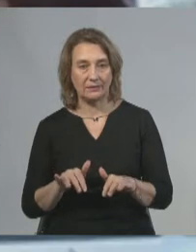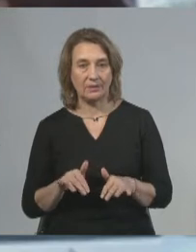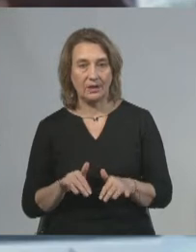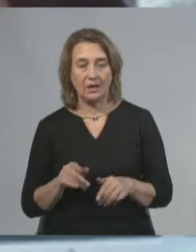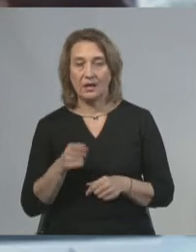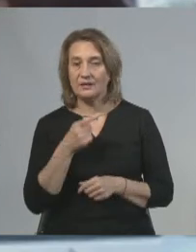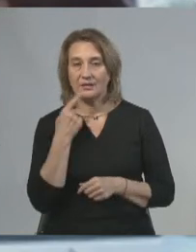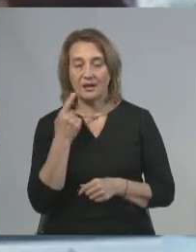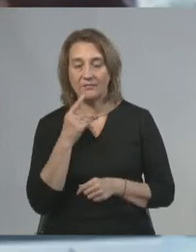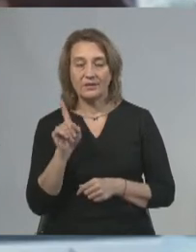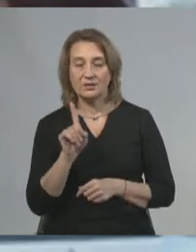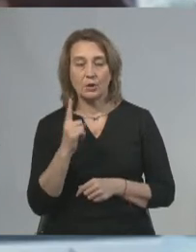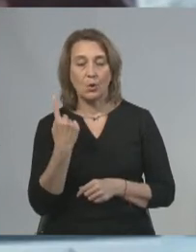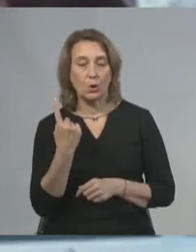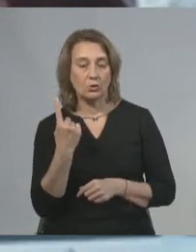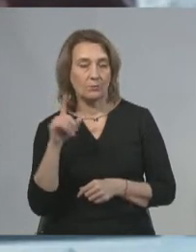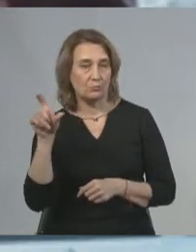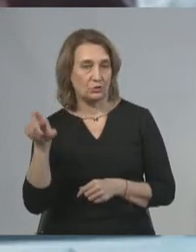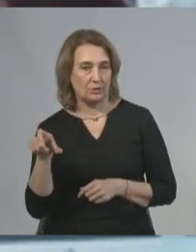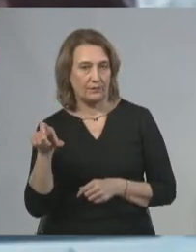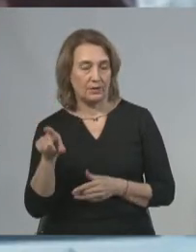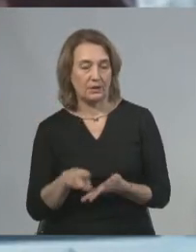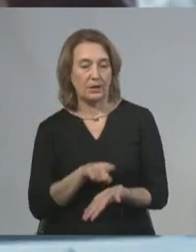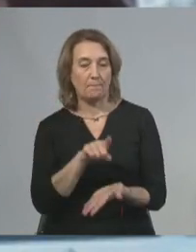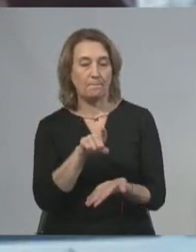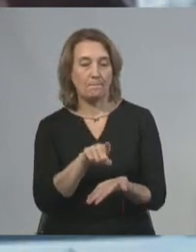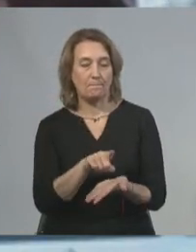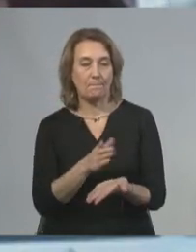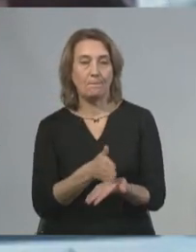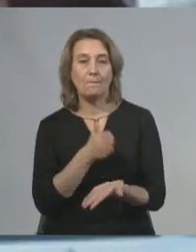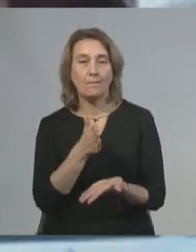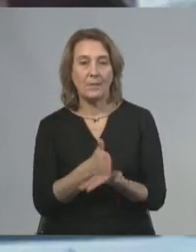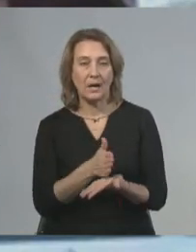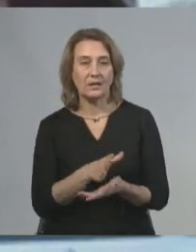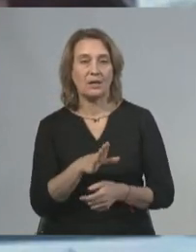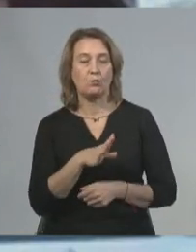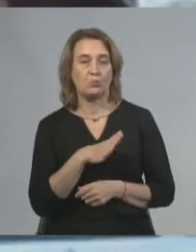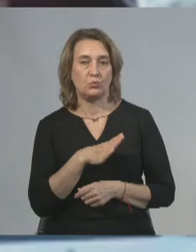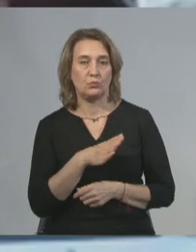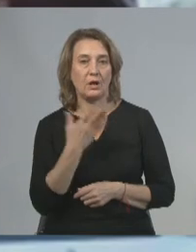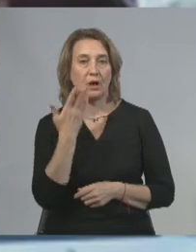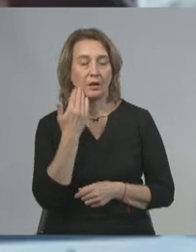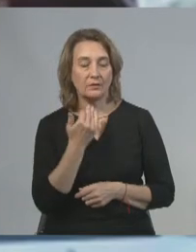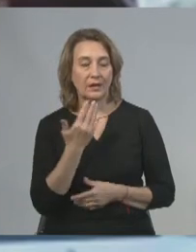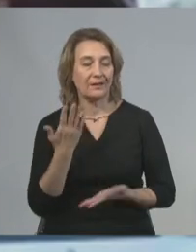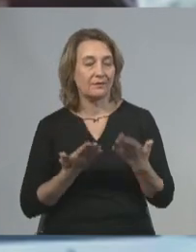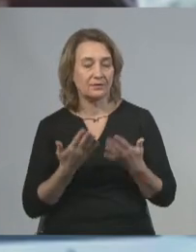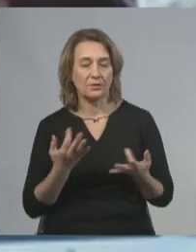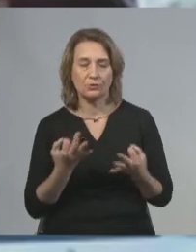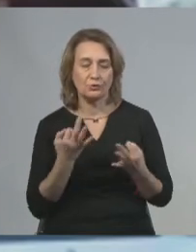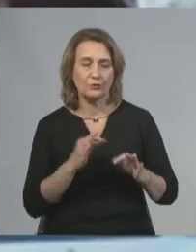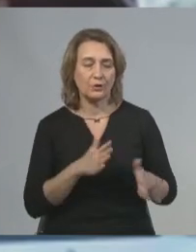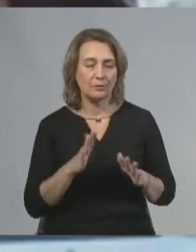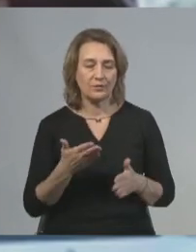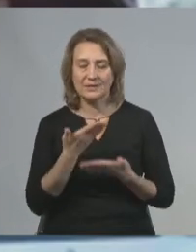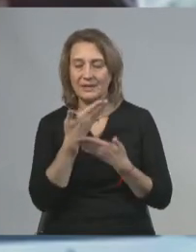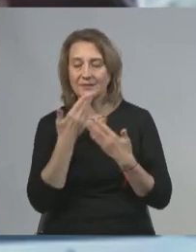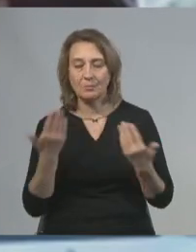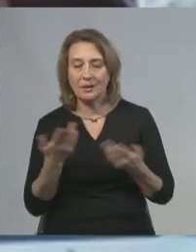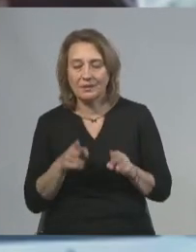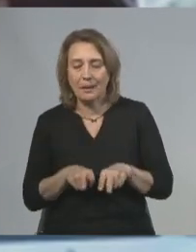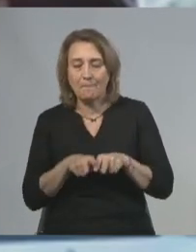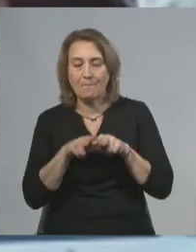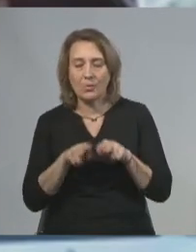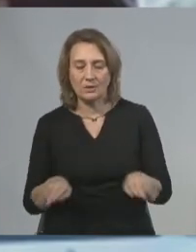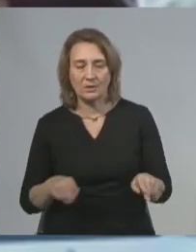uh it has to be although when nothing is going on when there is no similar case uh these are the topics that we need to talk